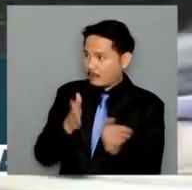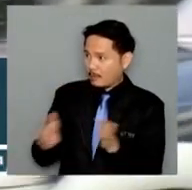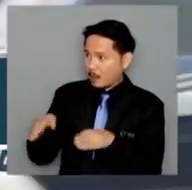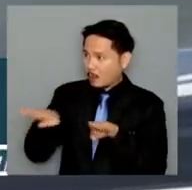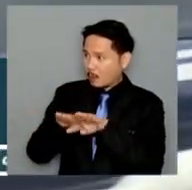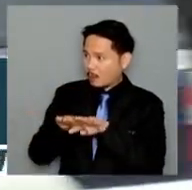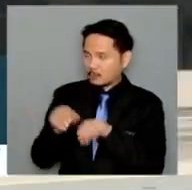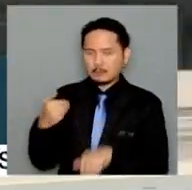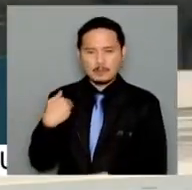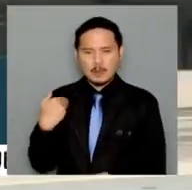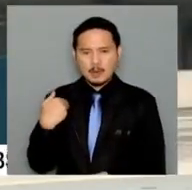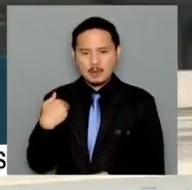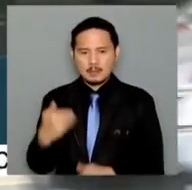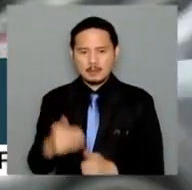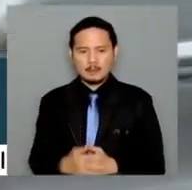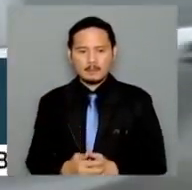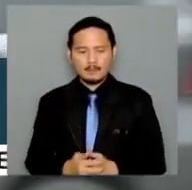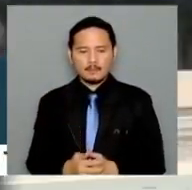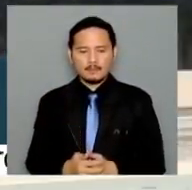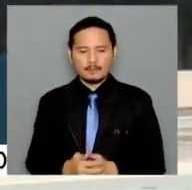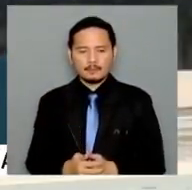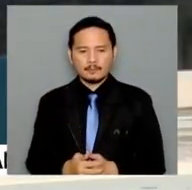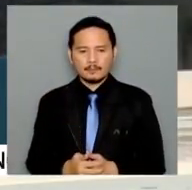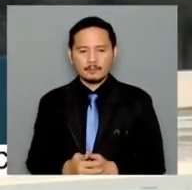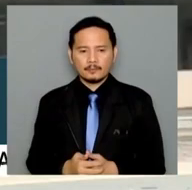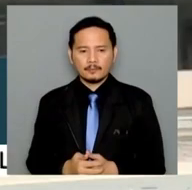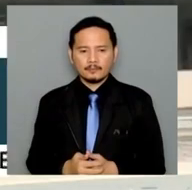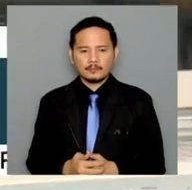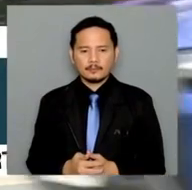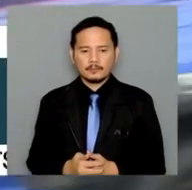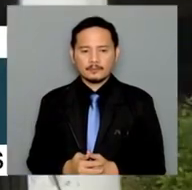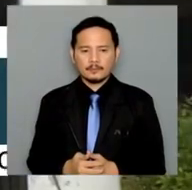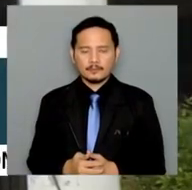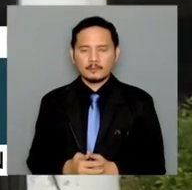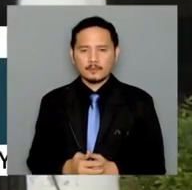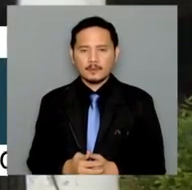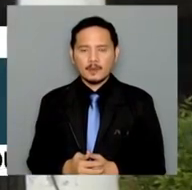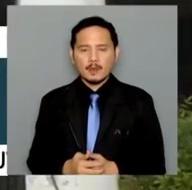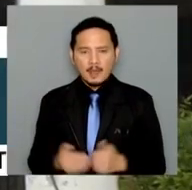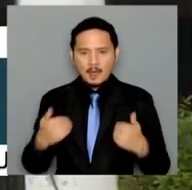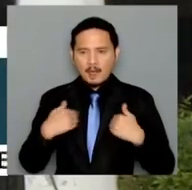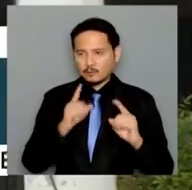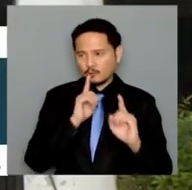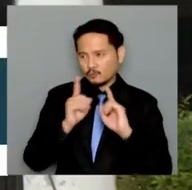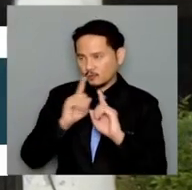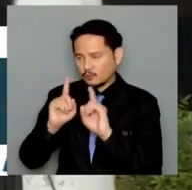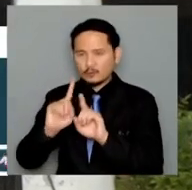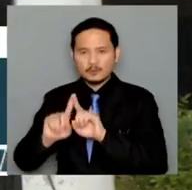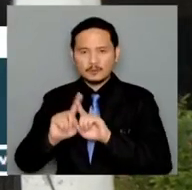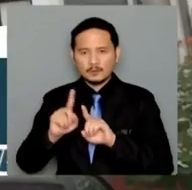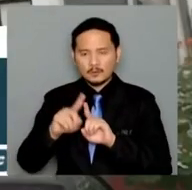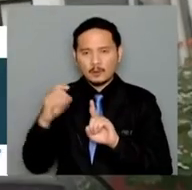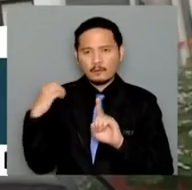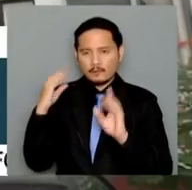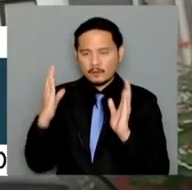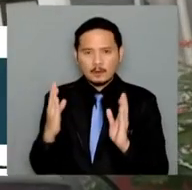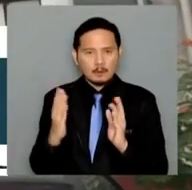Last week lang sila nakipag-usap sa KTNCR official namin, kaya kami din nabigla